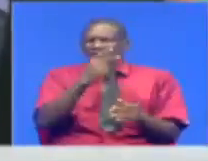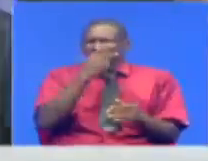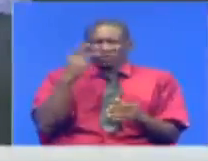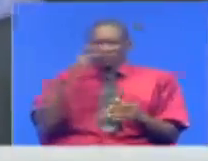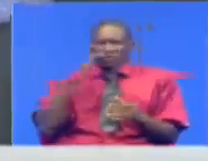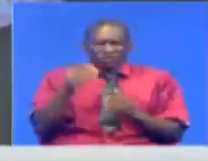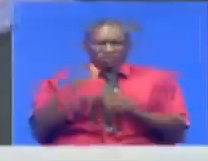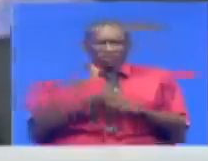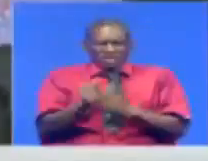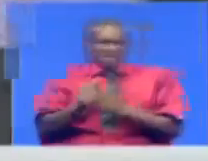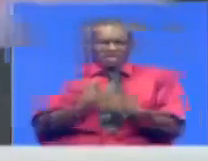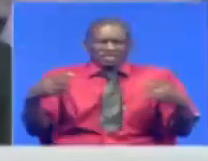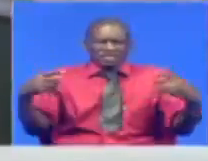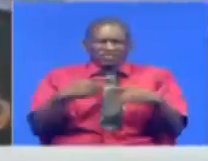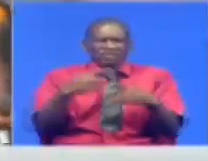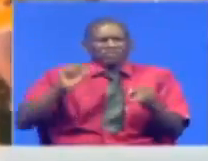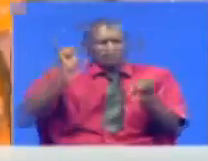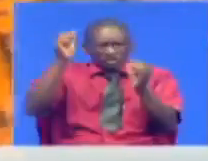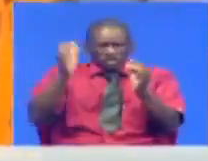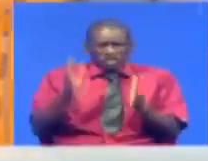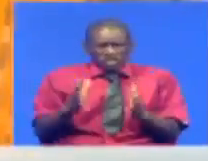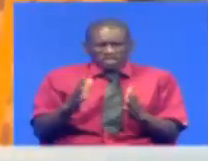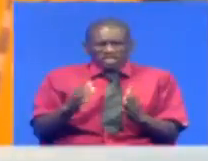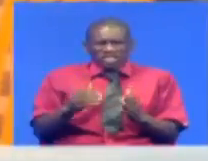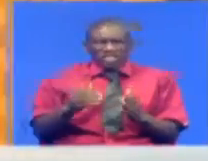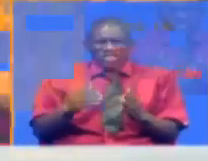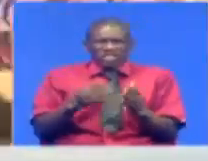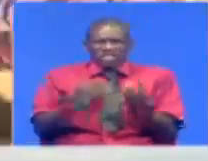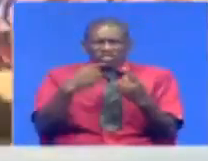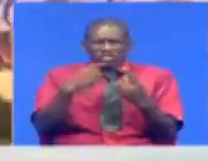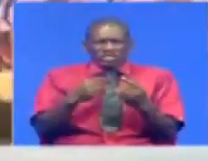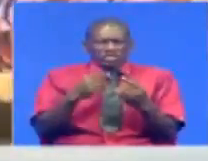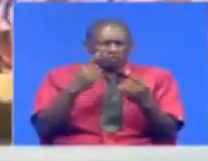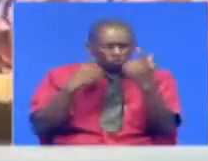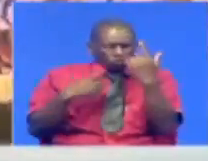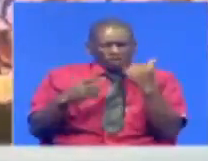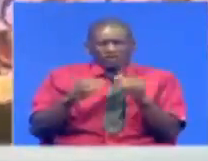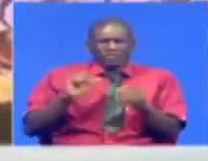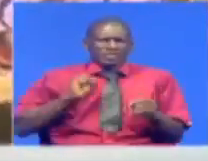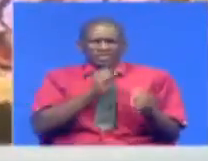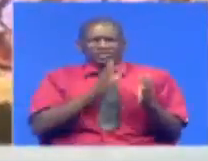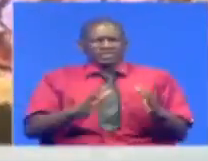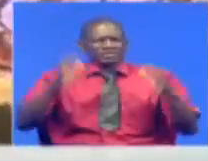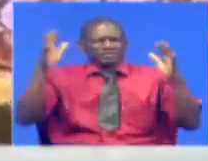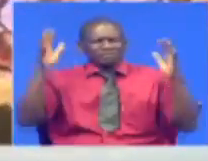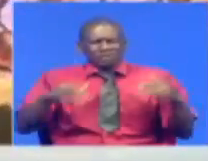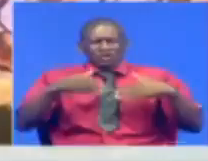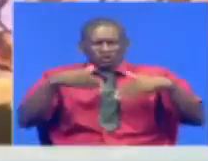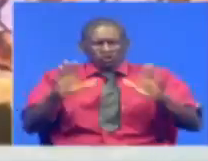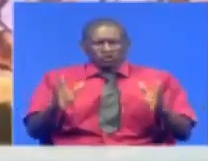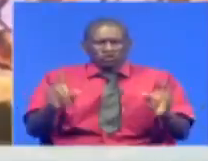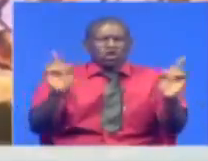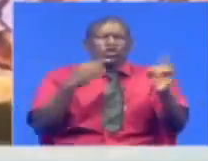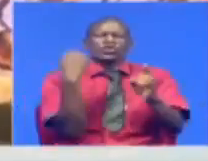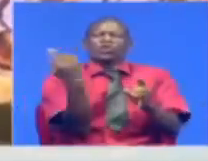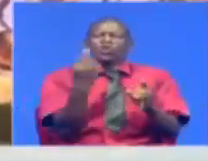a host of politicians in eulogizing the senator. Hili ni pigo kubwa sana, sio tu kwa